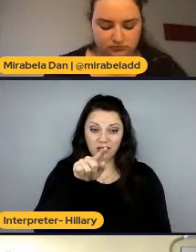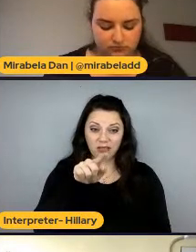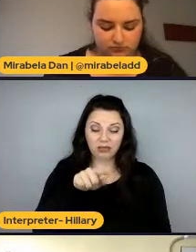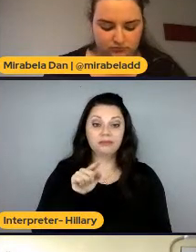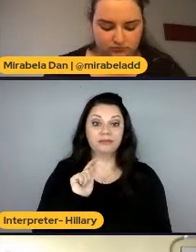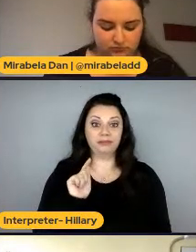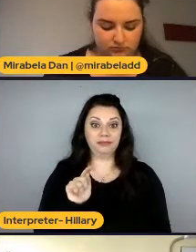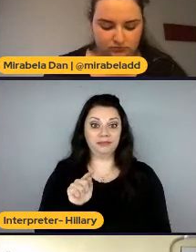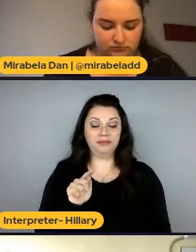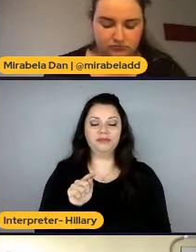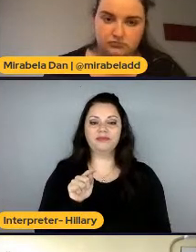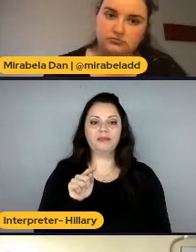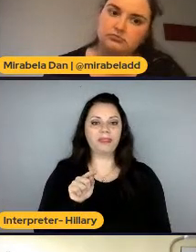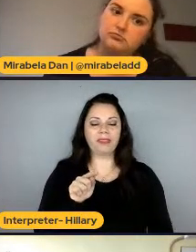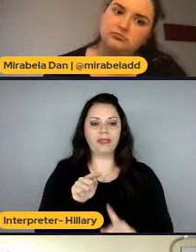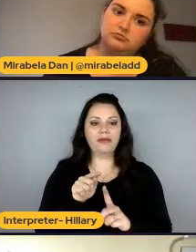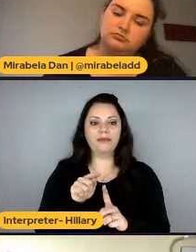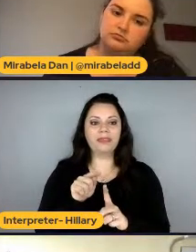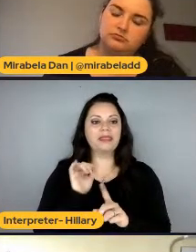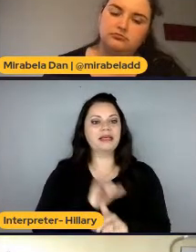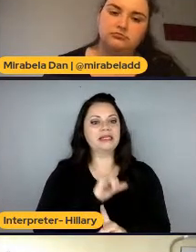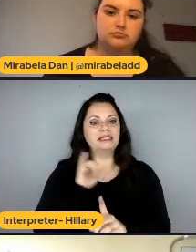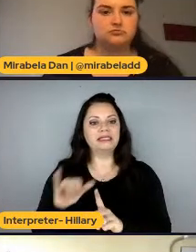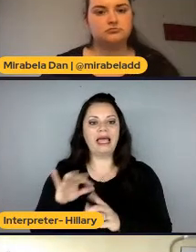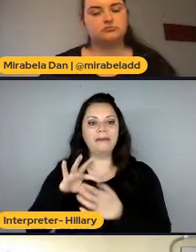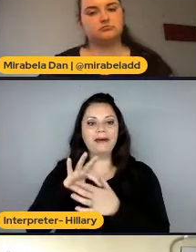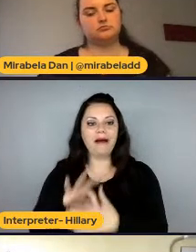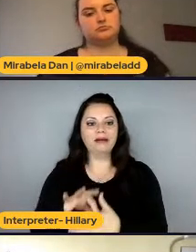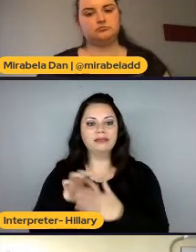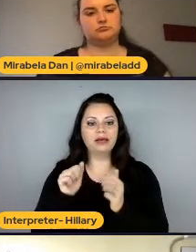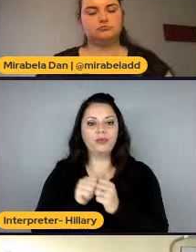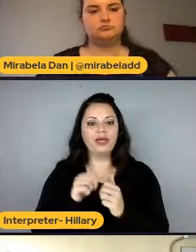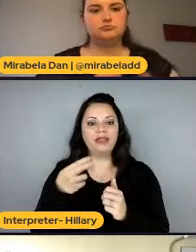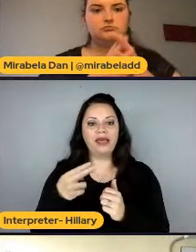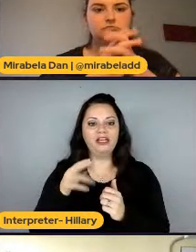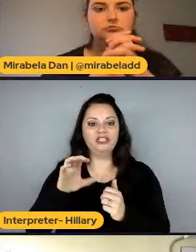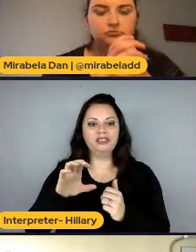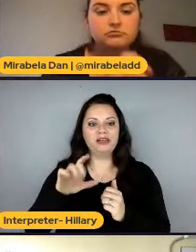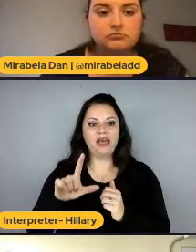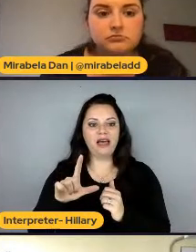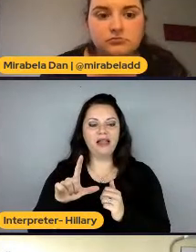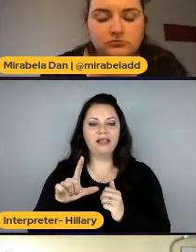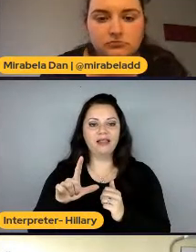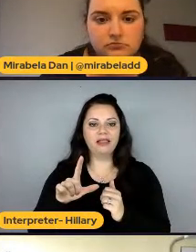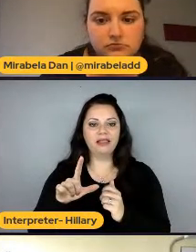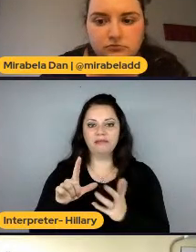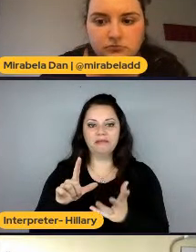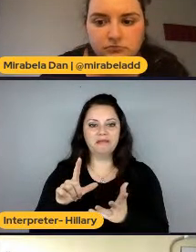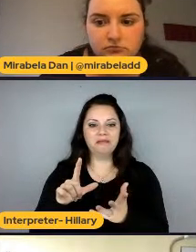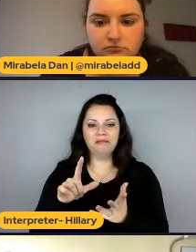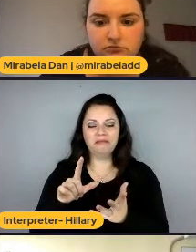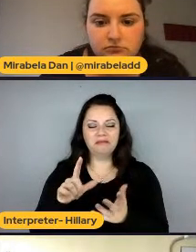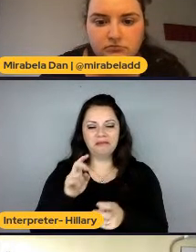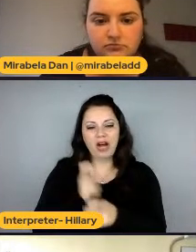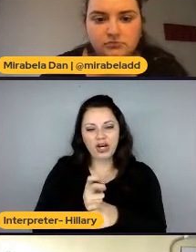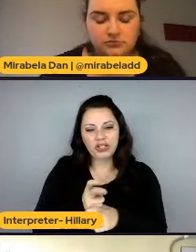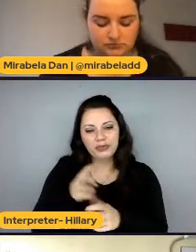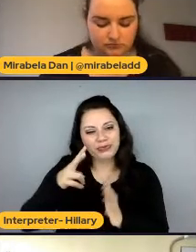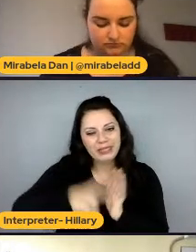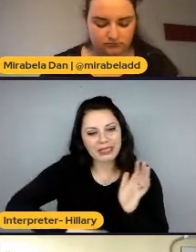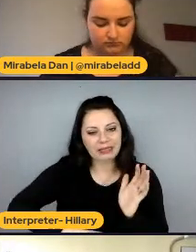This is the same content that you have with HCL, and just not so readable.